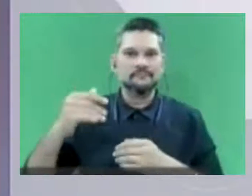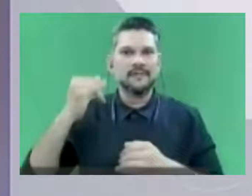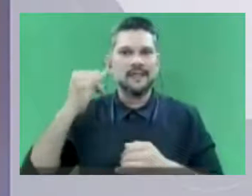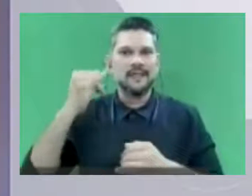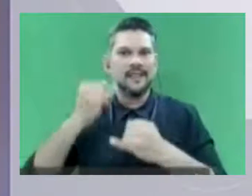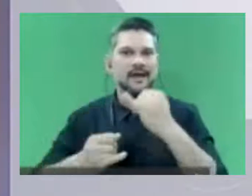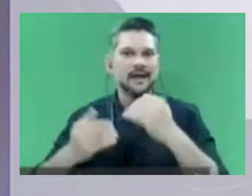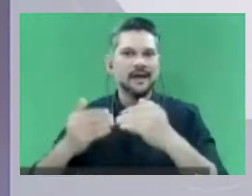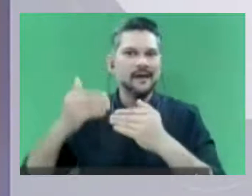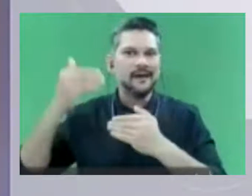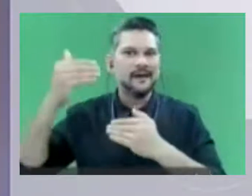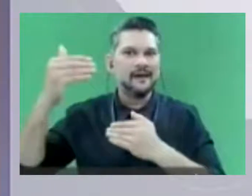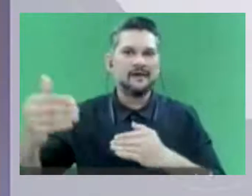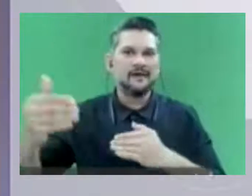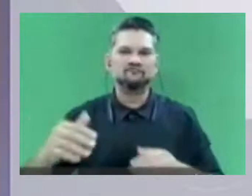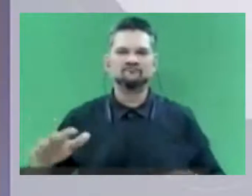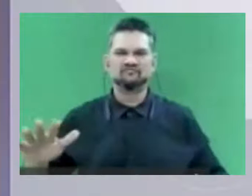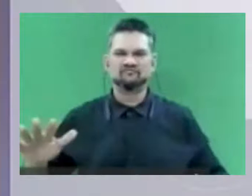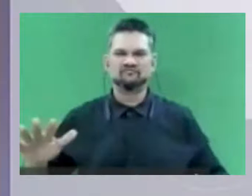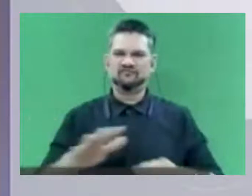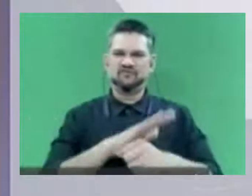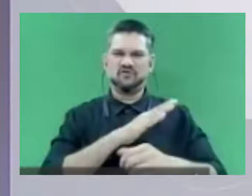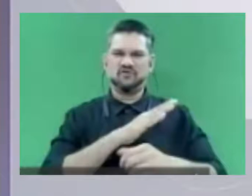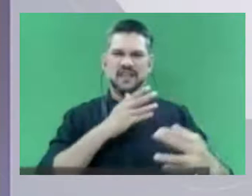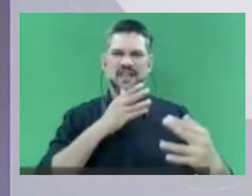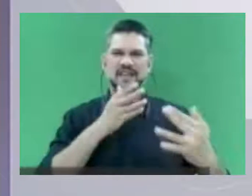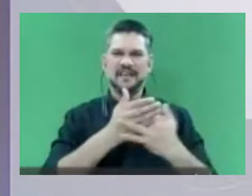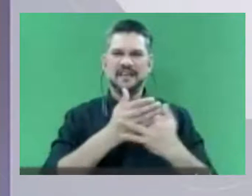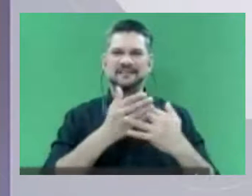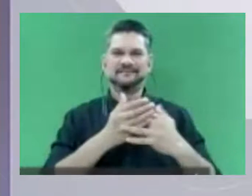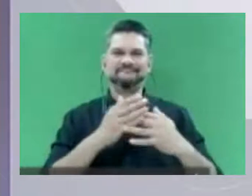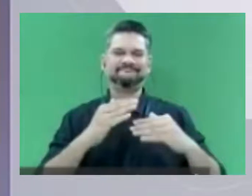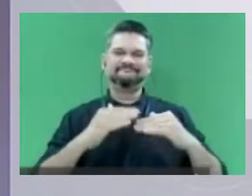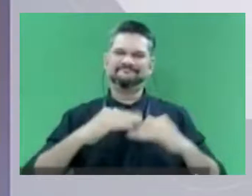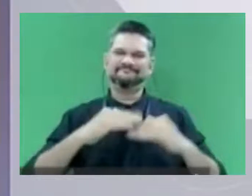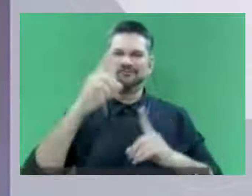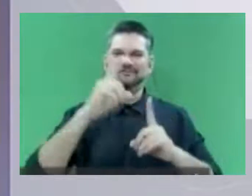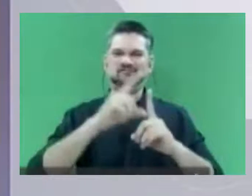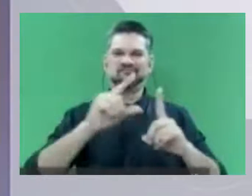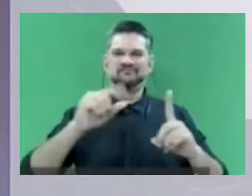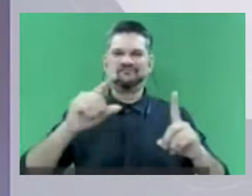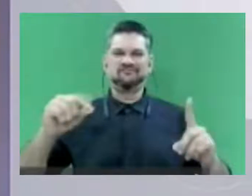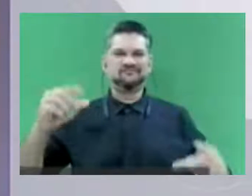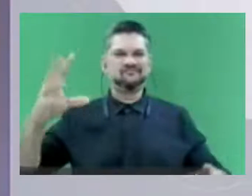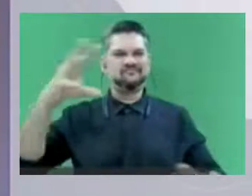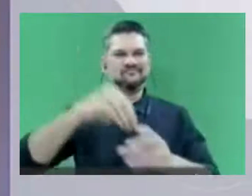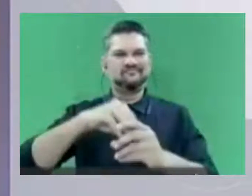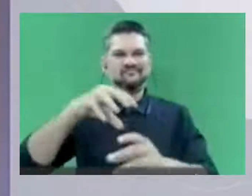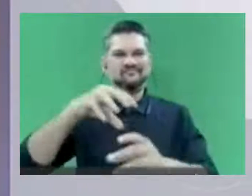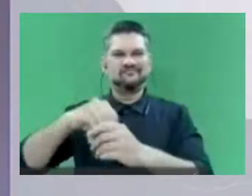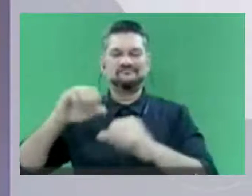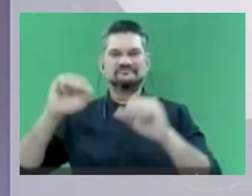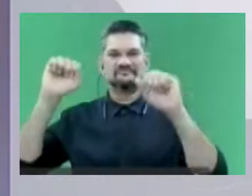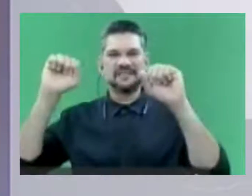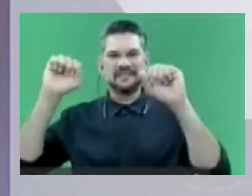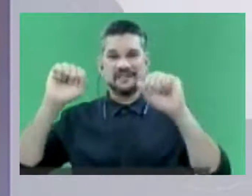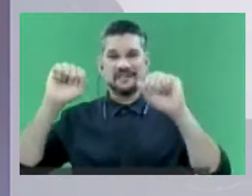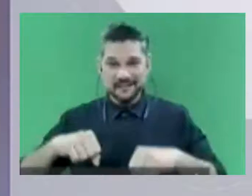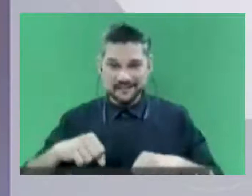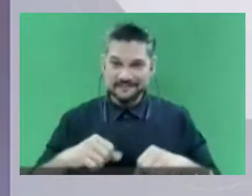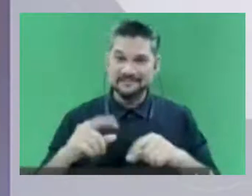accessible course with digital inclusion. So all these levels are very important, you know,